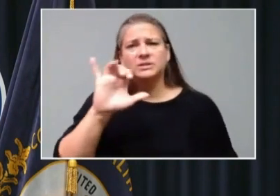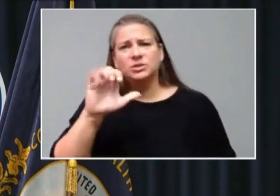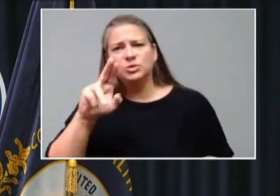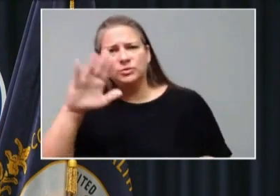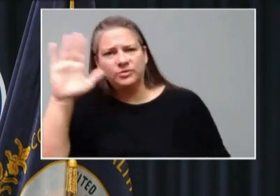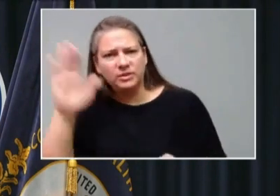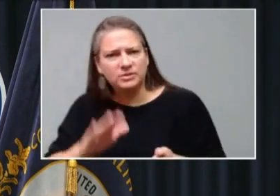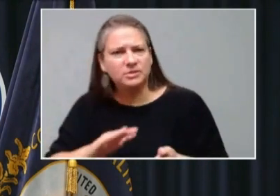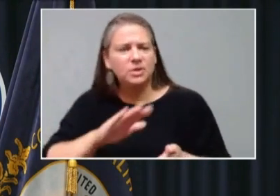please, do your part.